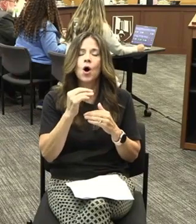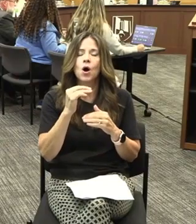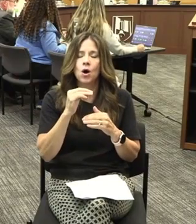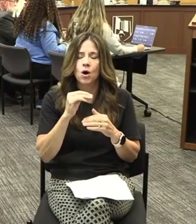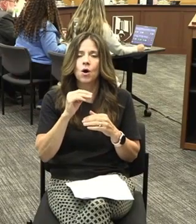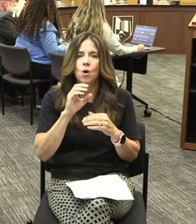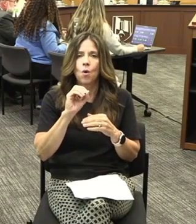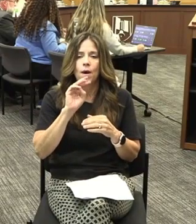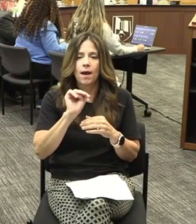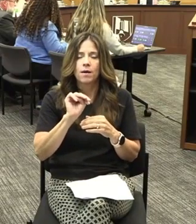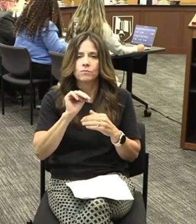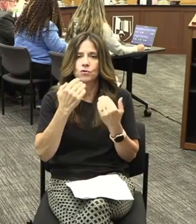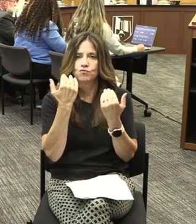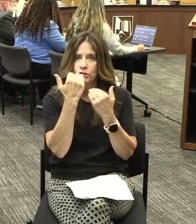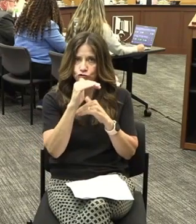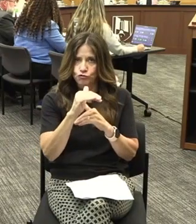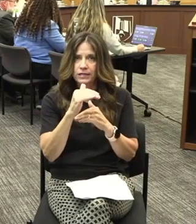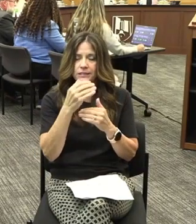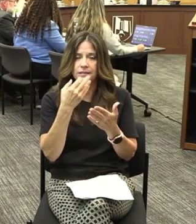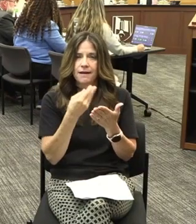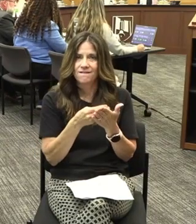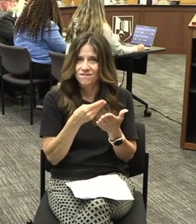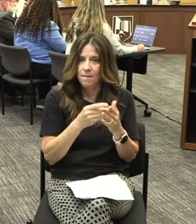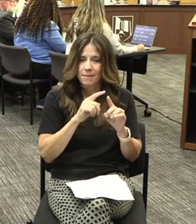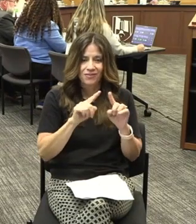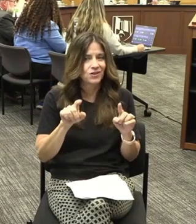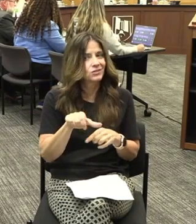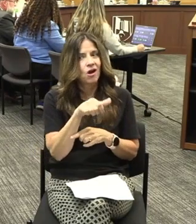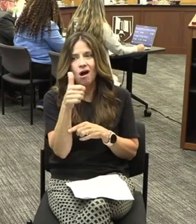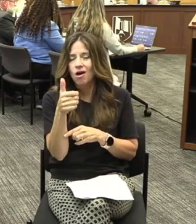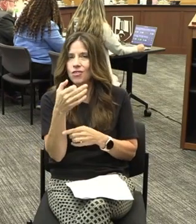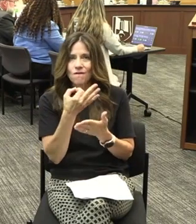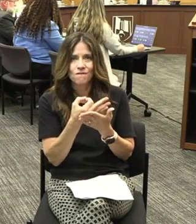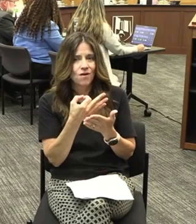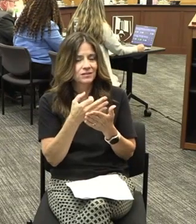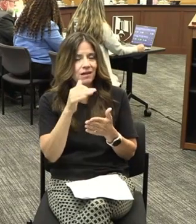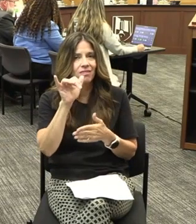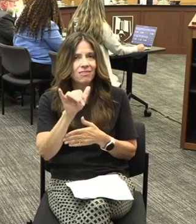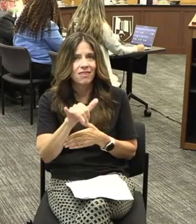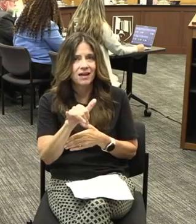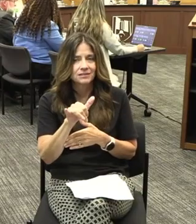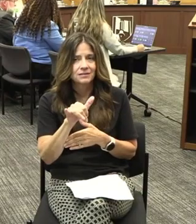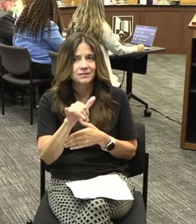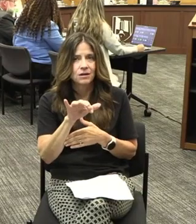are a number of other funds that we're required to maintain at